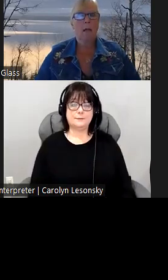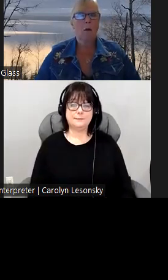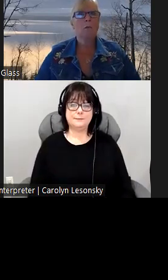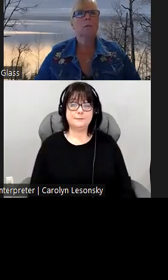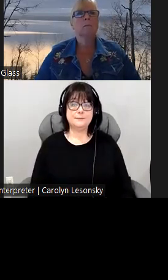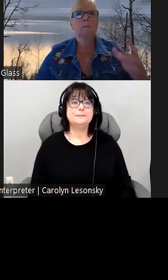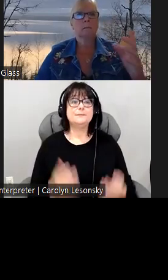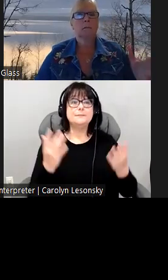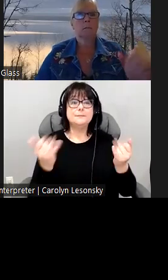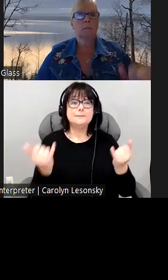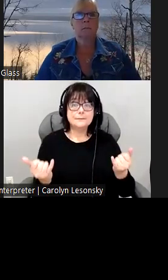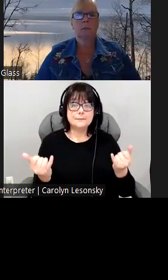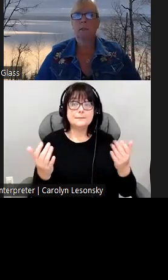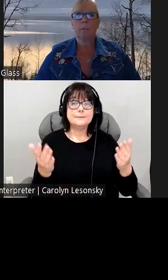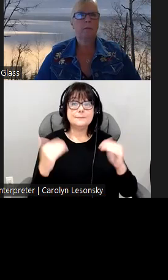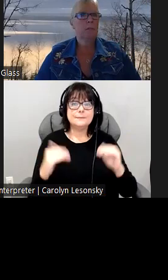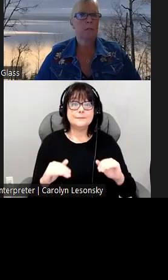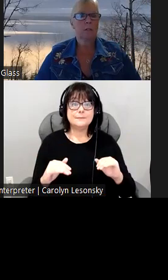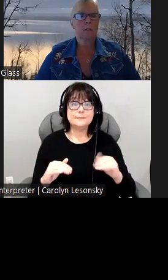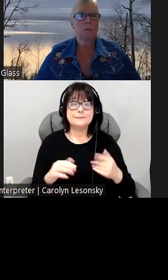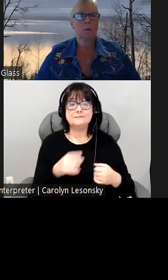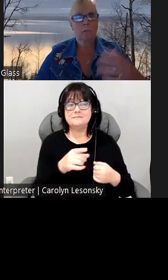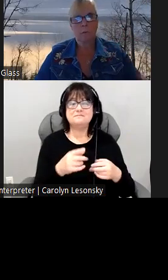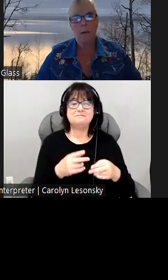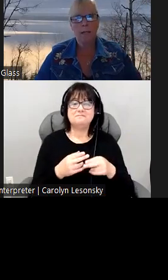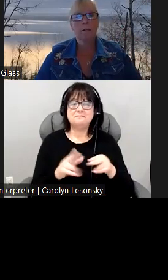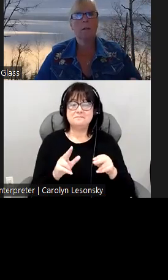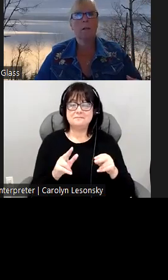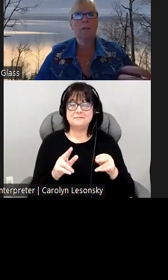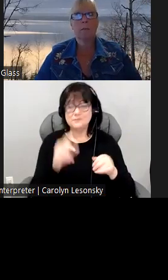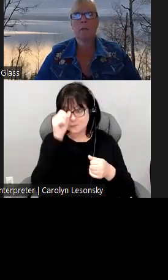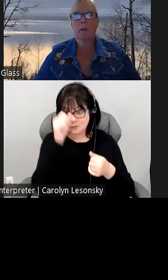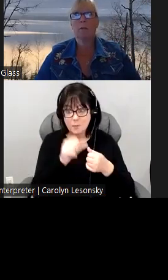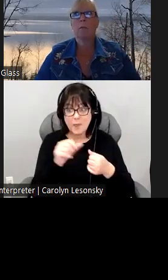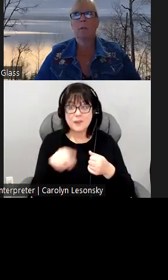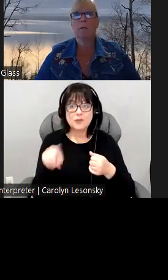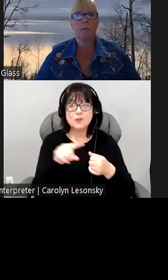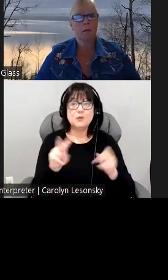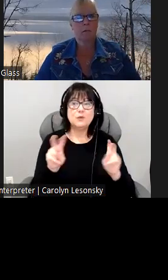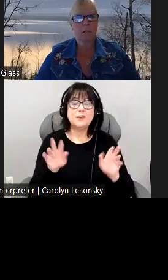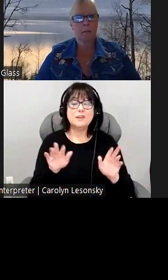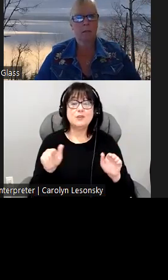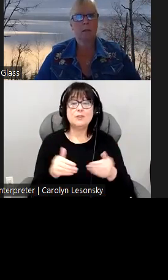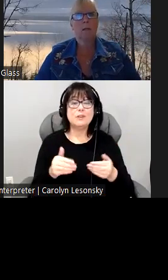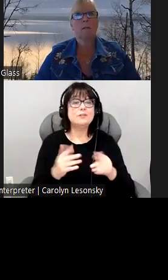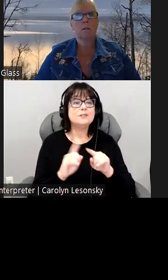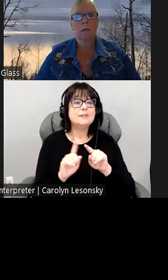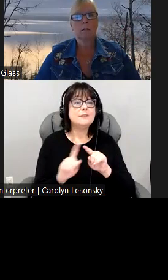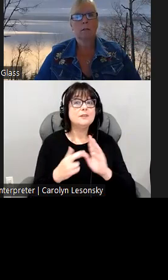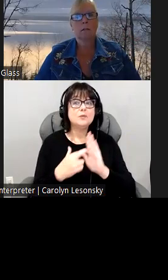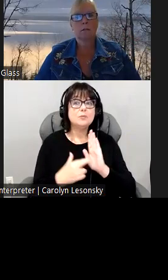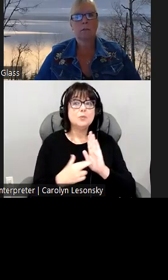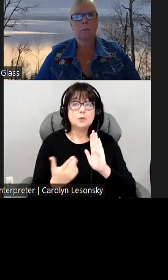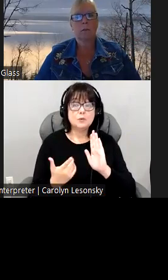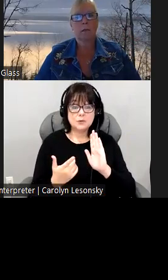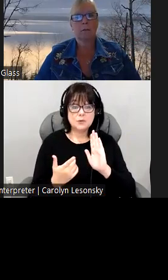And now, just a brief introduction or reminder of some of the other reports that are available to us